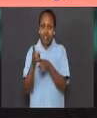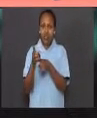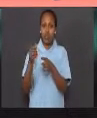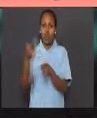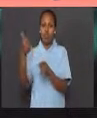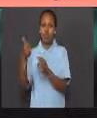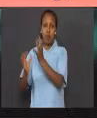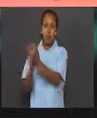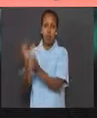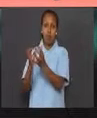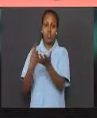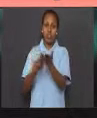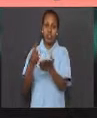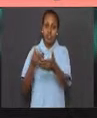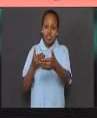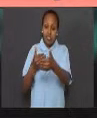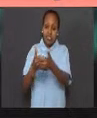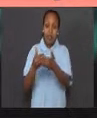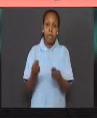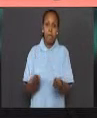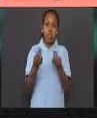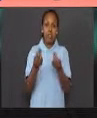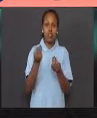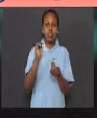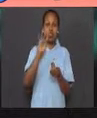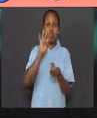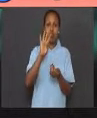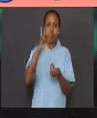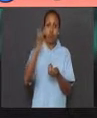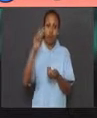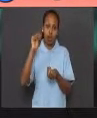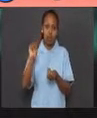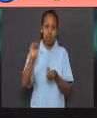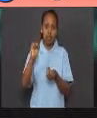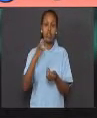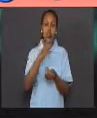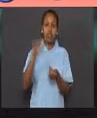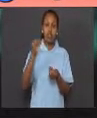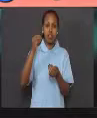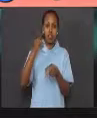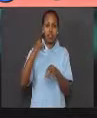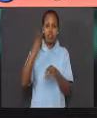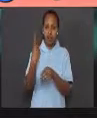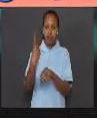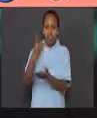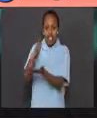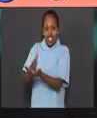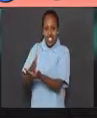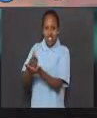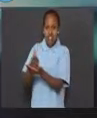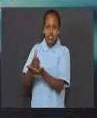ball, which possesses a mass of 4 kilograms and remains stationary.